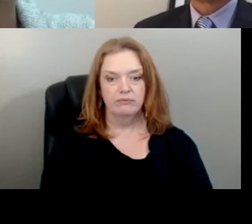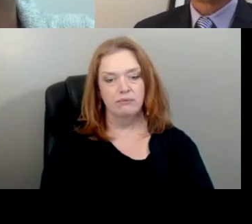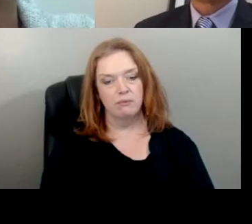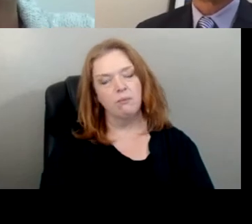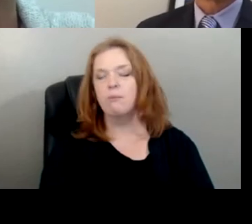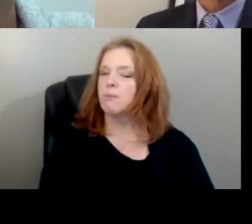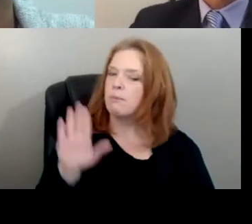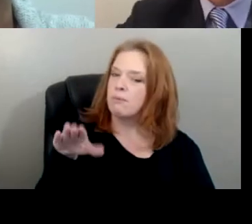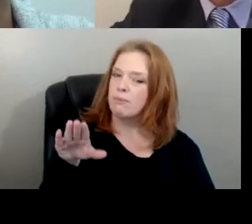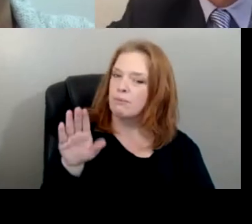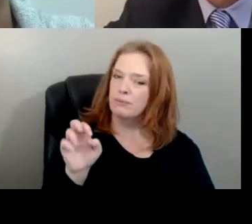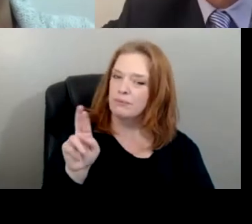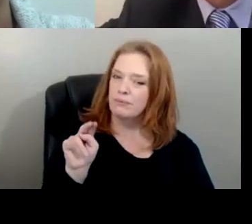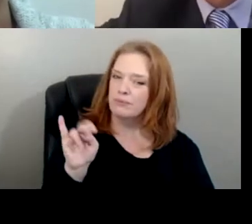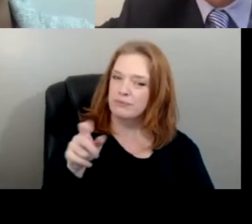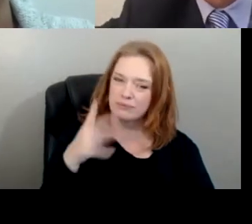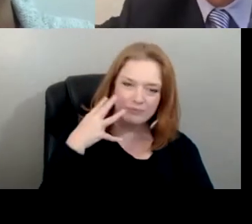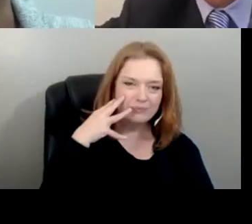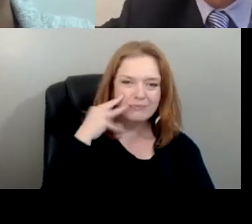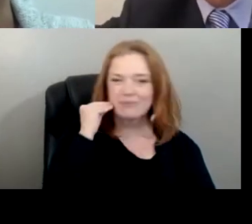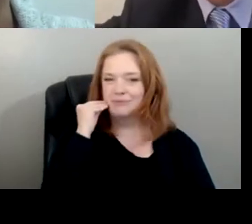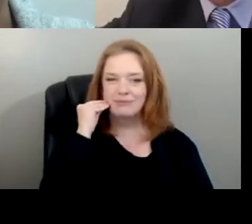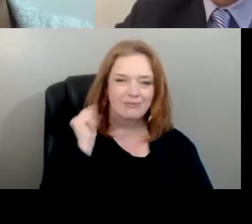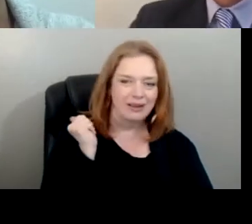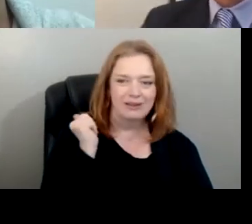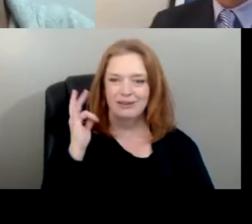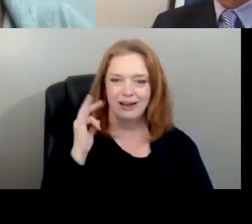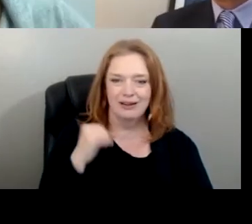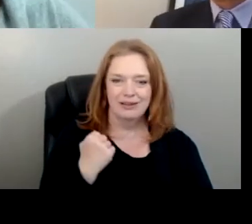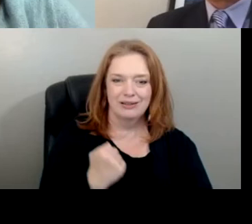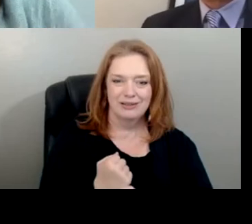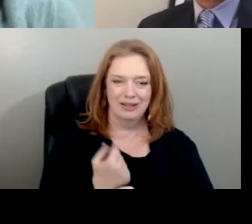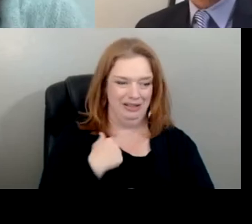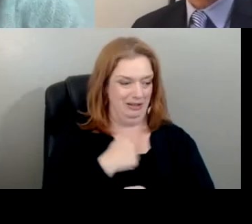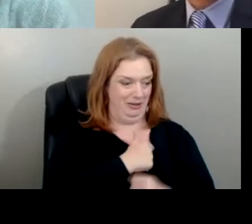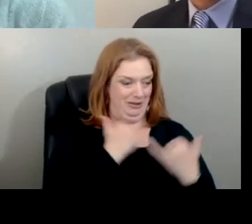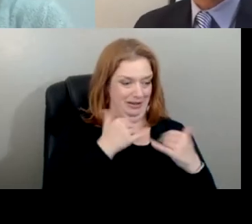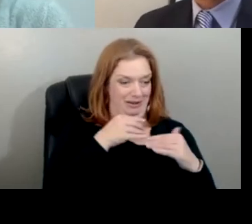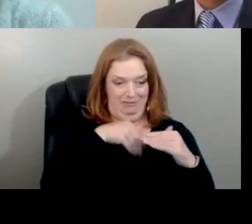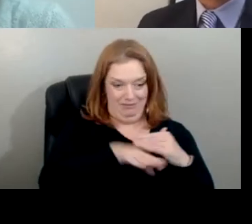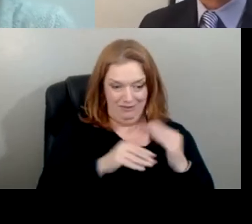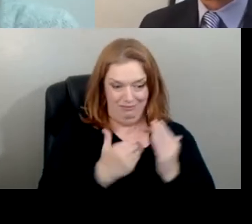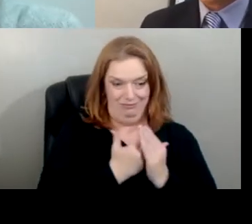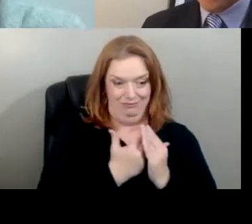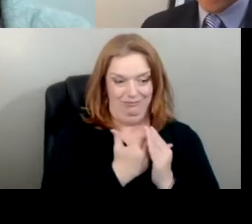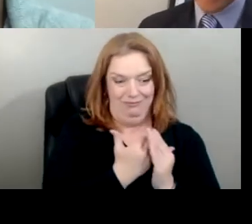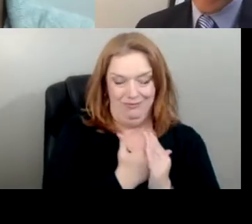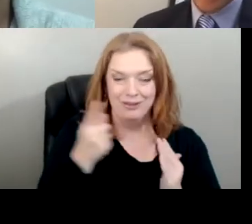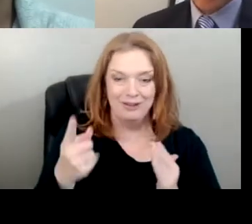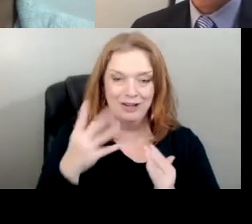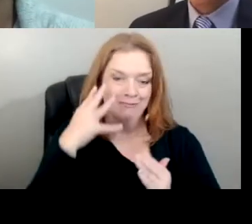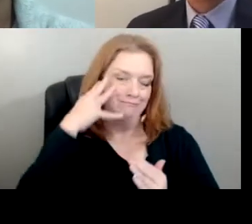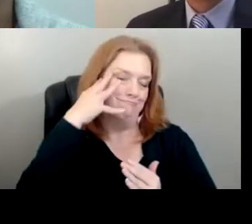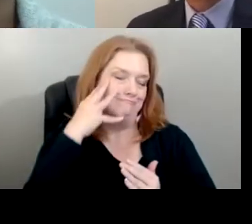Ernie, what do you think? 20 years in, 19 years into this, we're young ones just now coming into policy and legislate. Like, what would you like